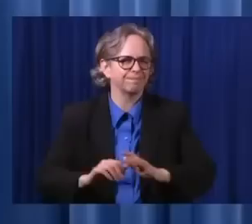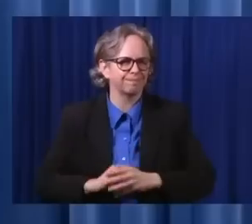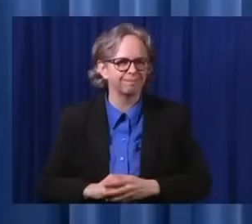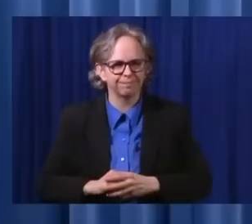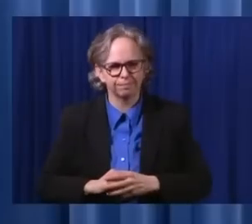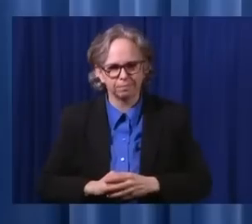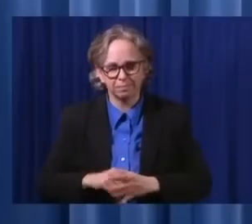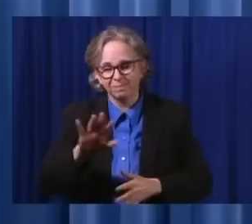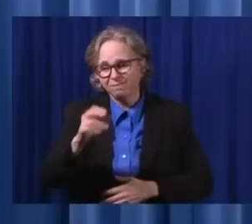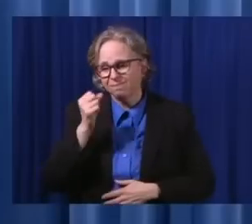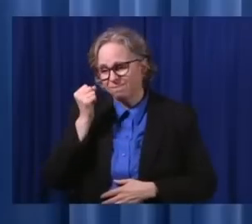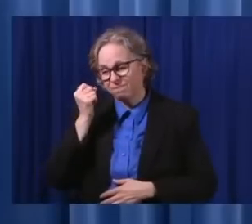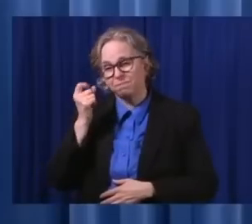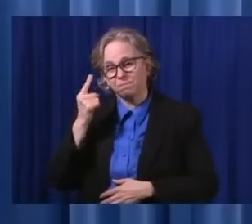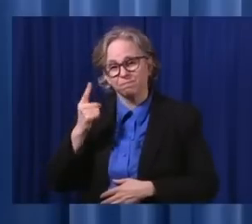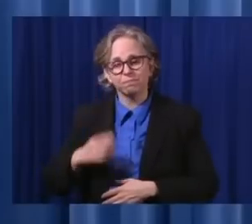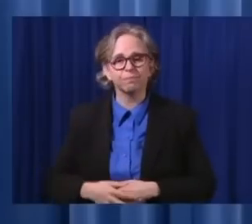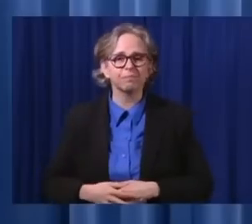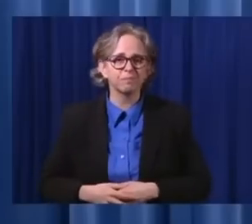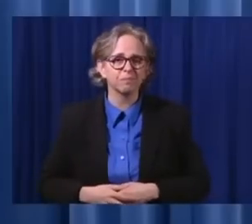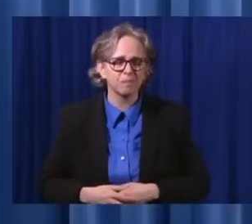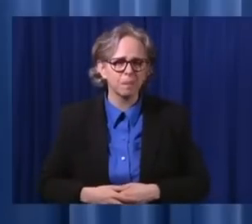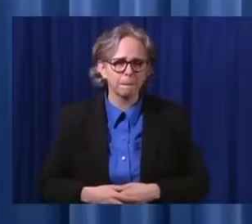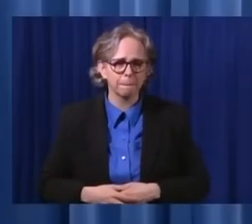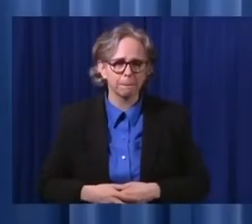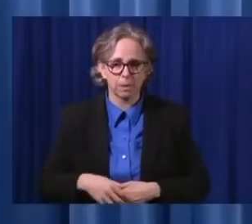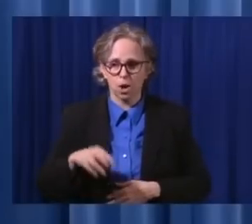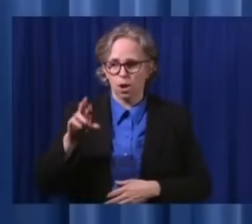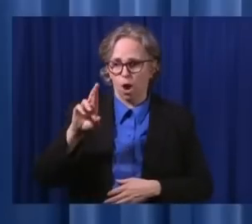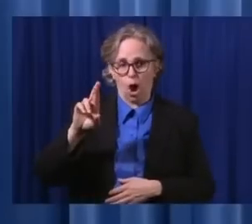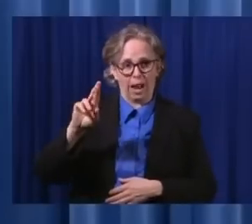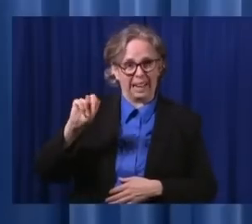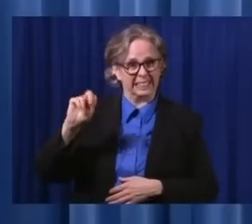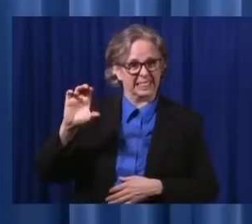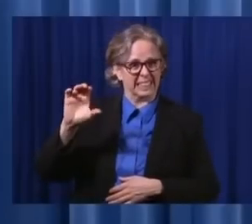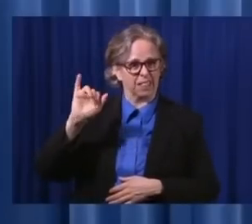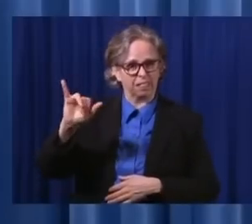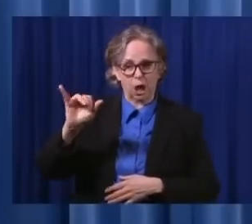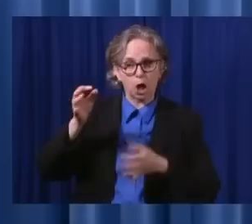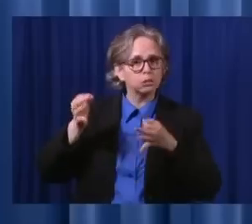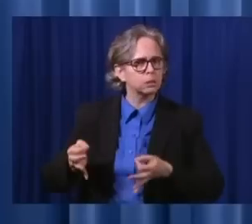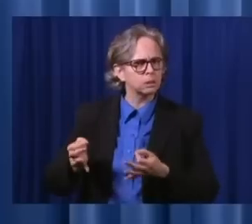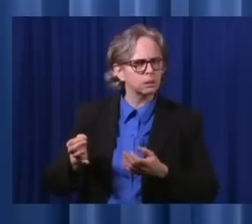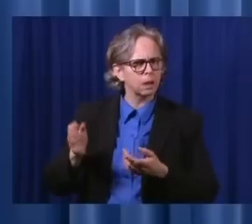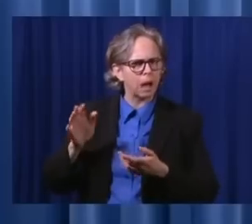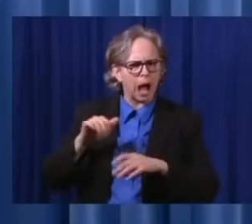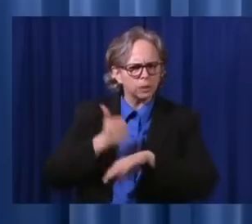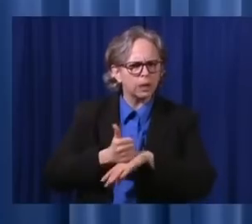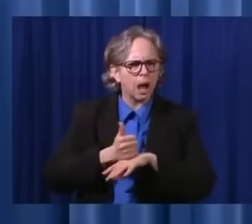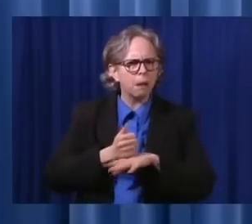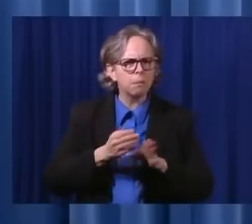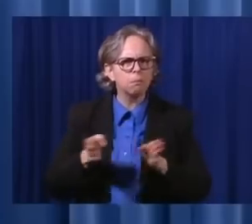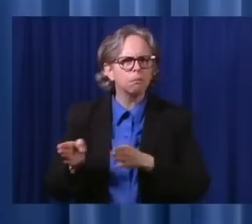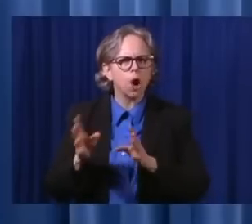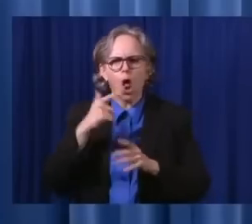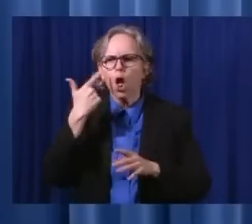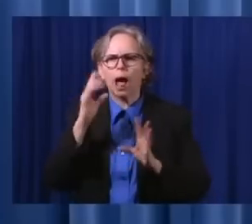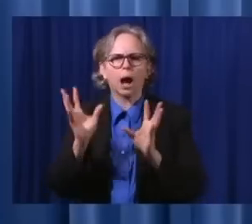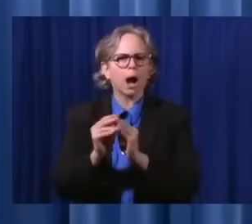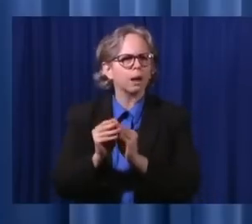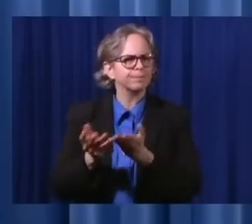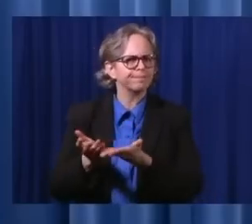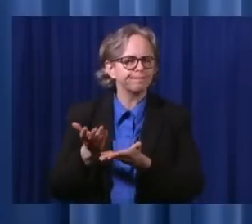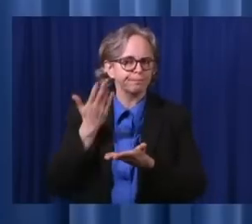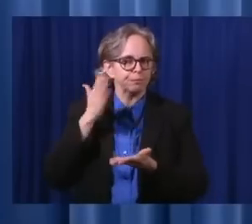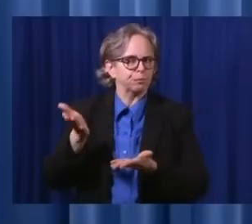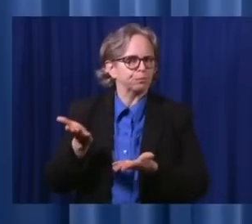what the Republican National Committee, how they decide to actually hold the convention. I don't think we know that. So I'm